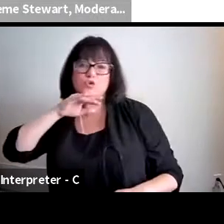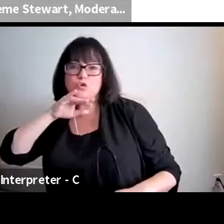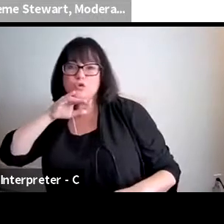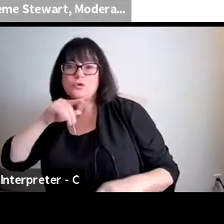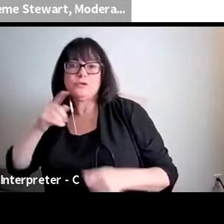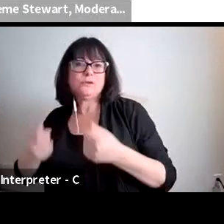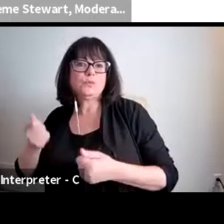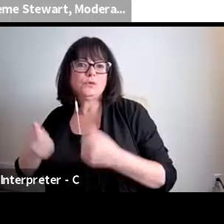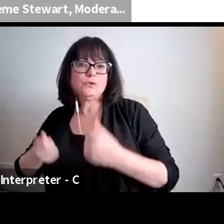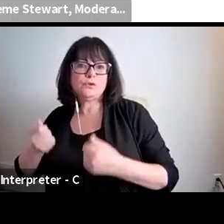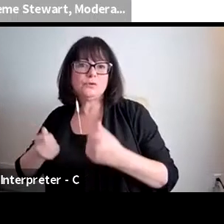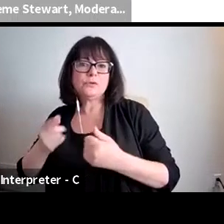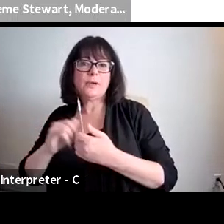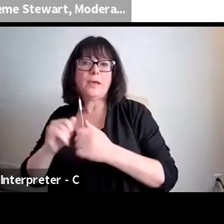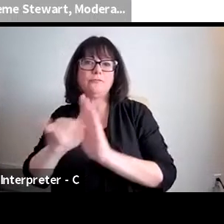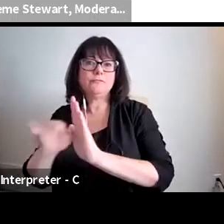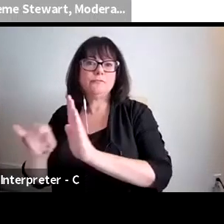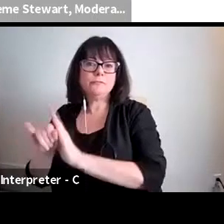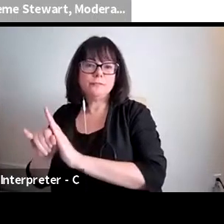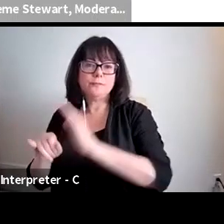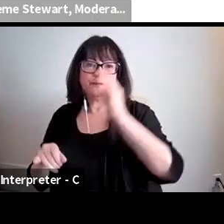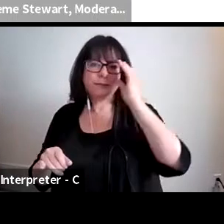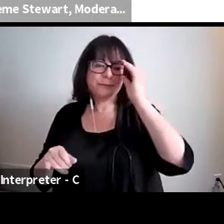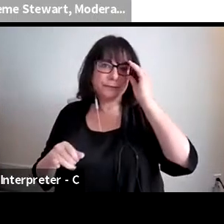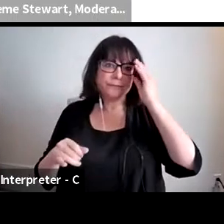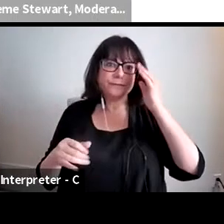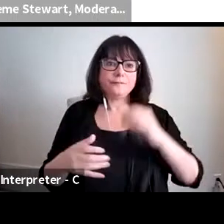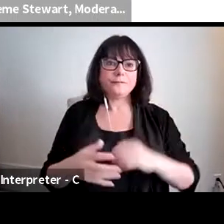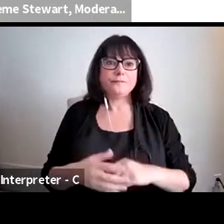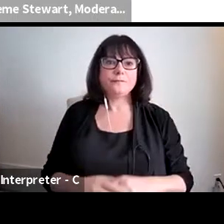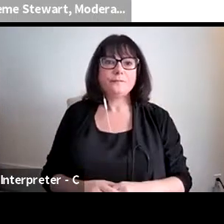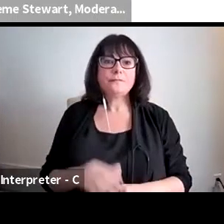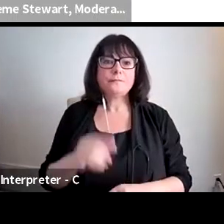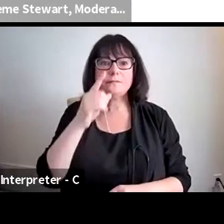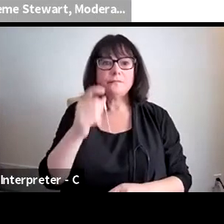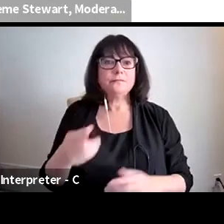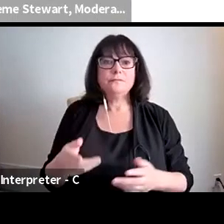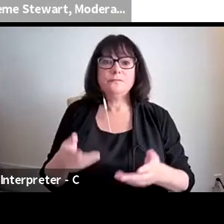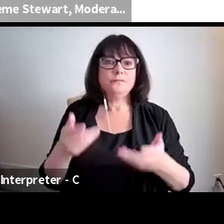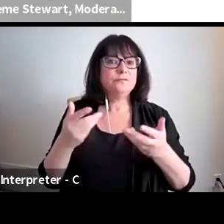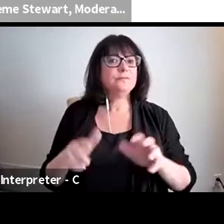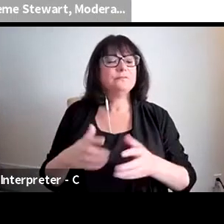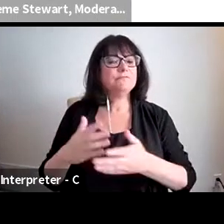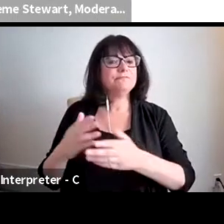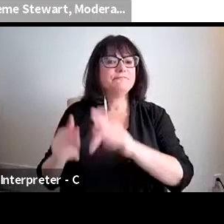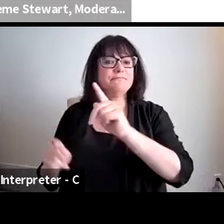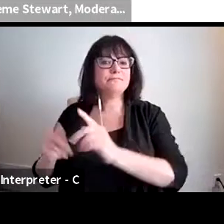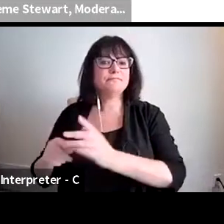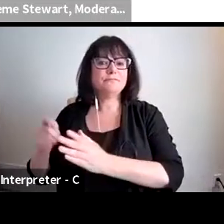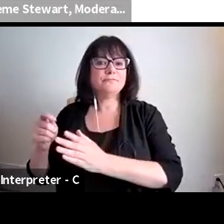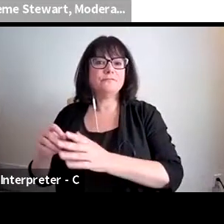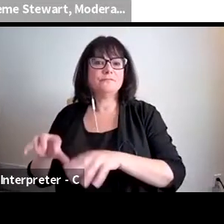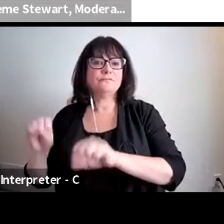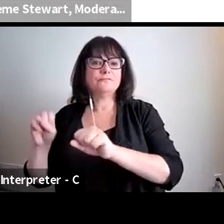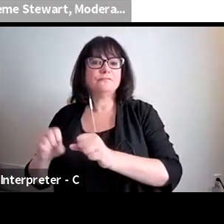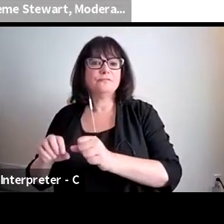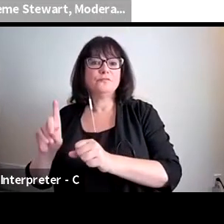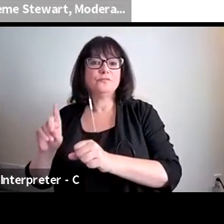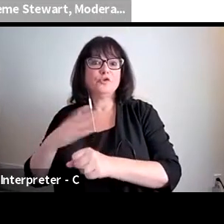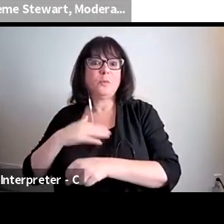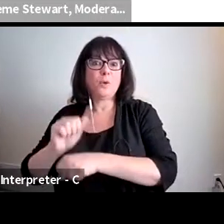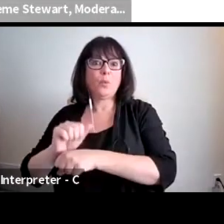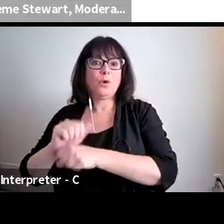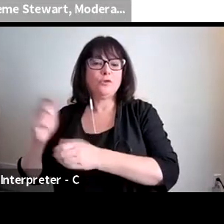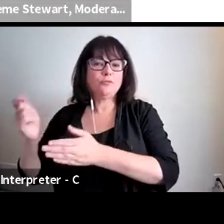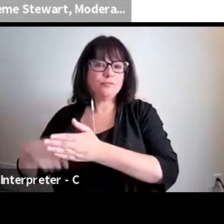actually do work for you and then get into these very difficult situations. So just a heads up for our students